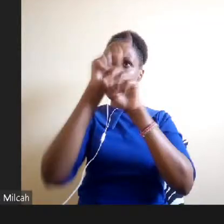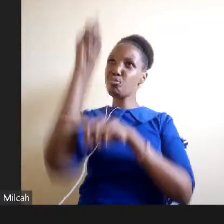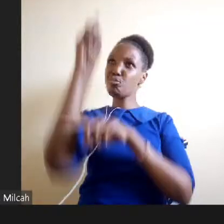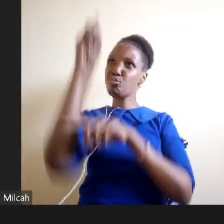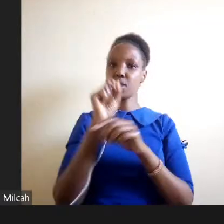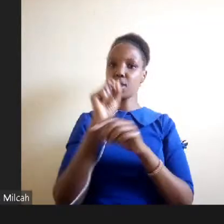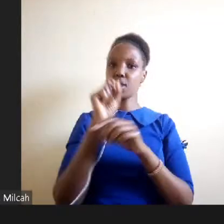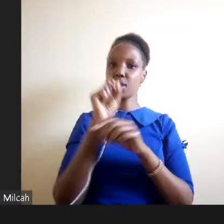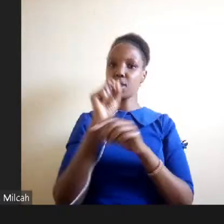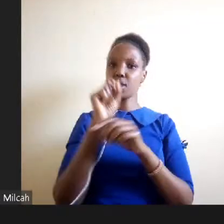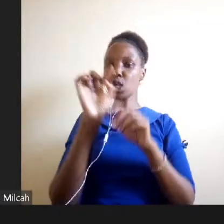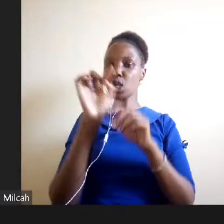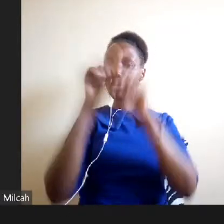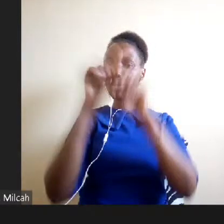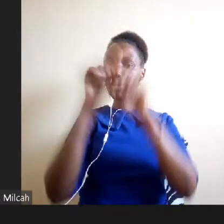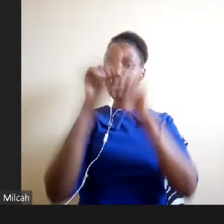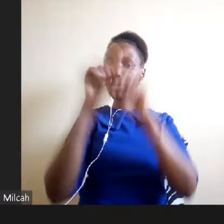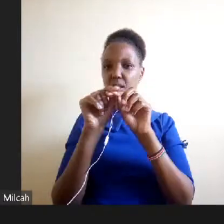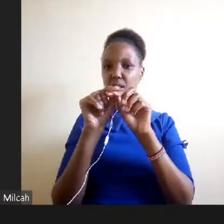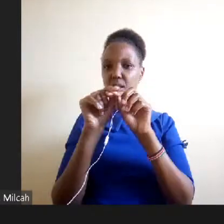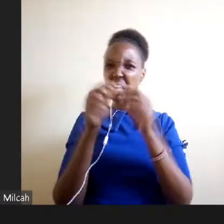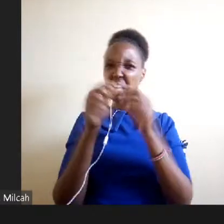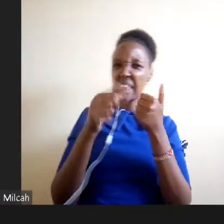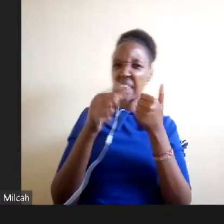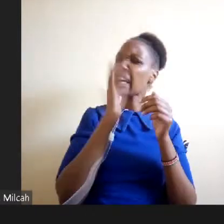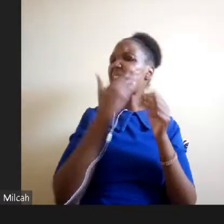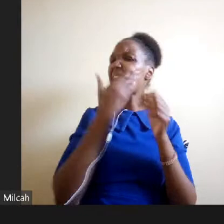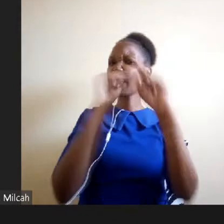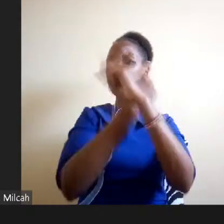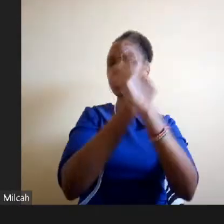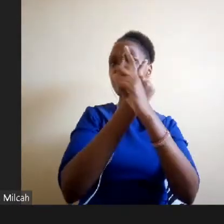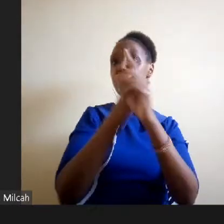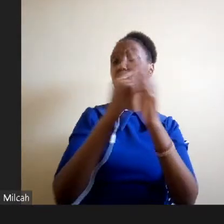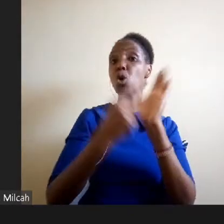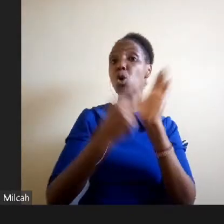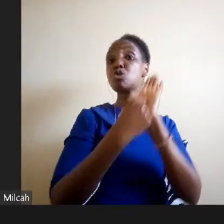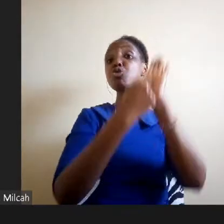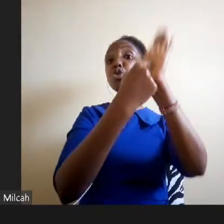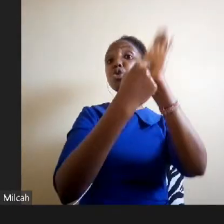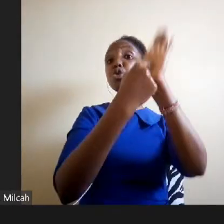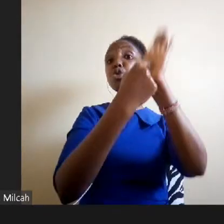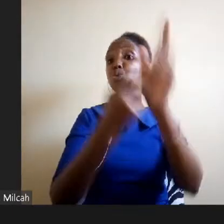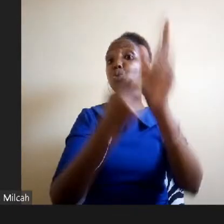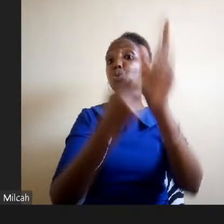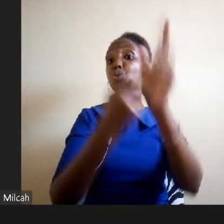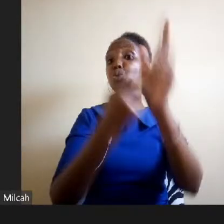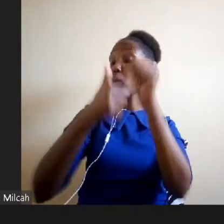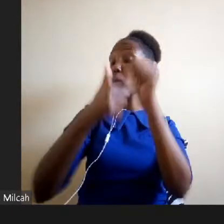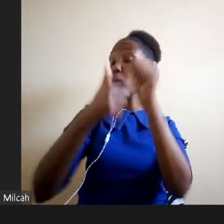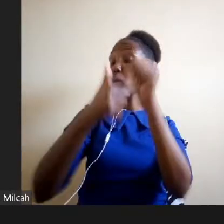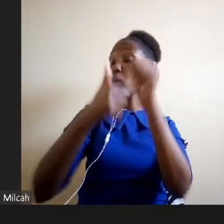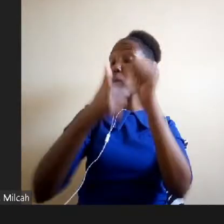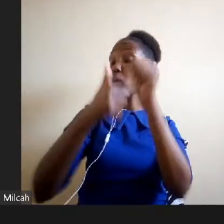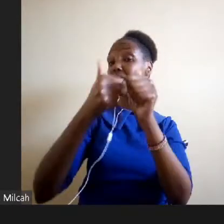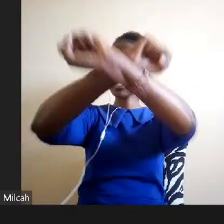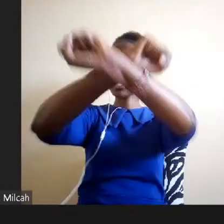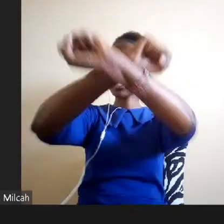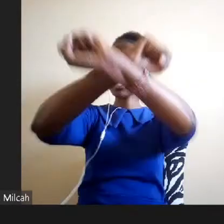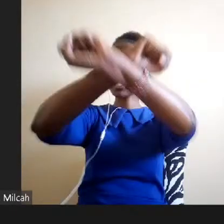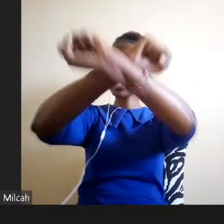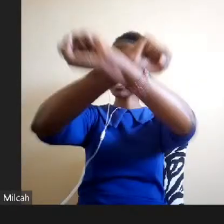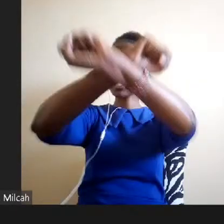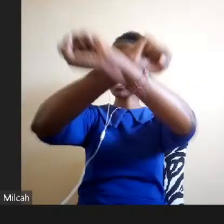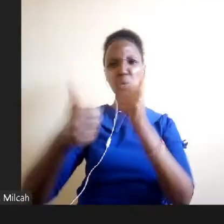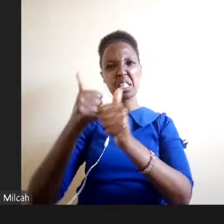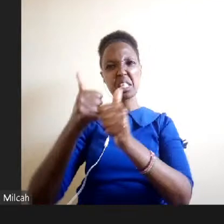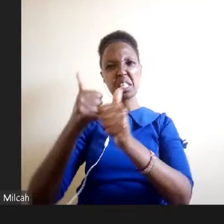like a Windows machine, it will be green. And if you want to also just continue confirming, it has HTTPS at the top. So we need